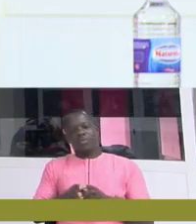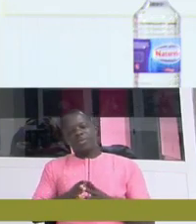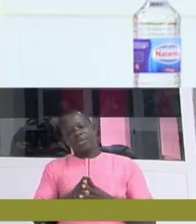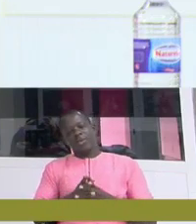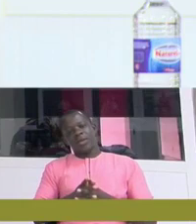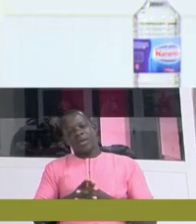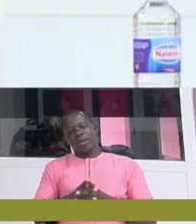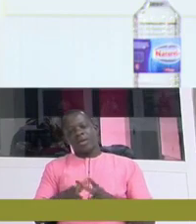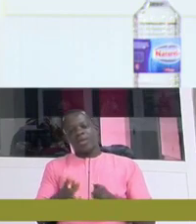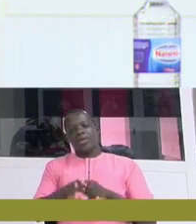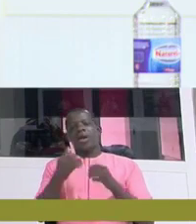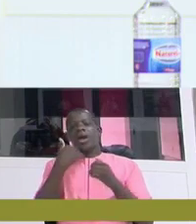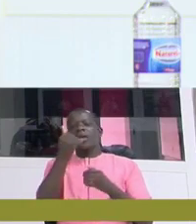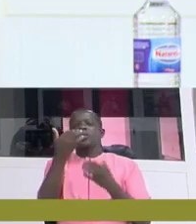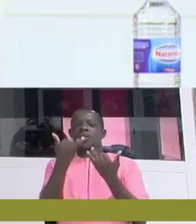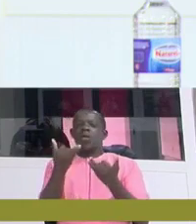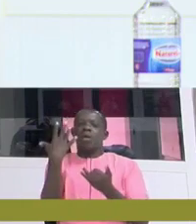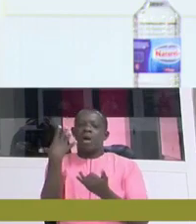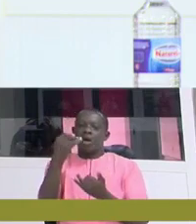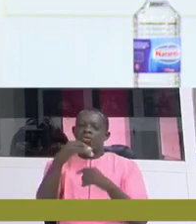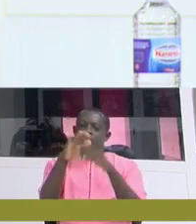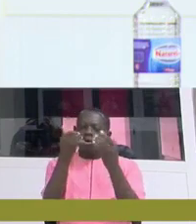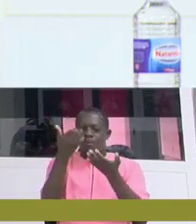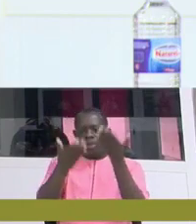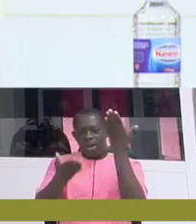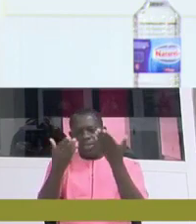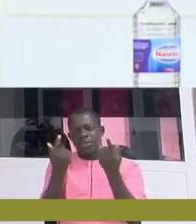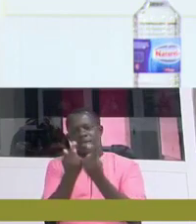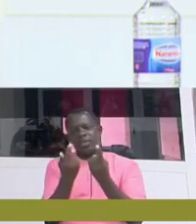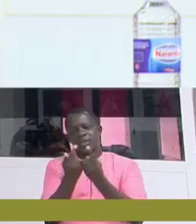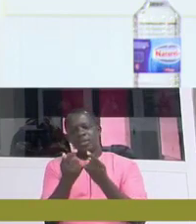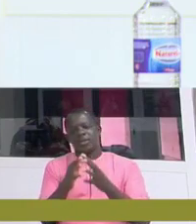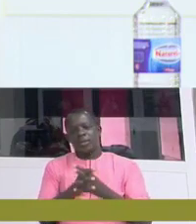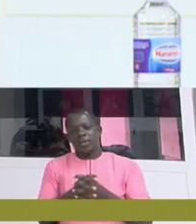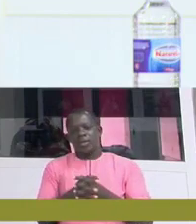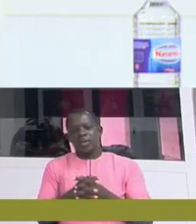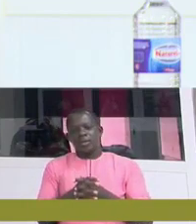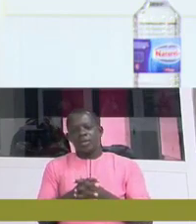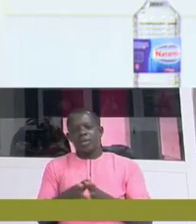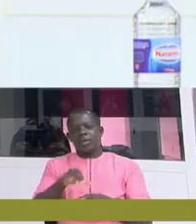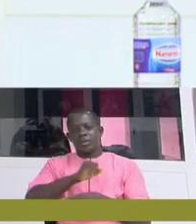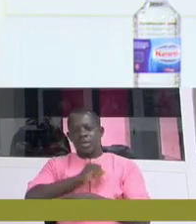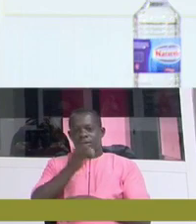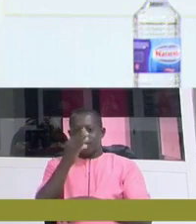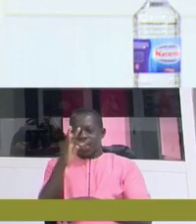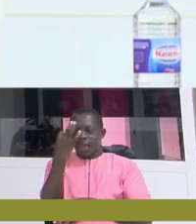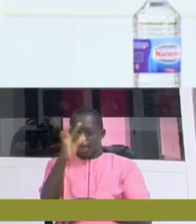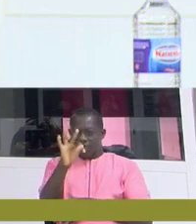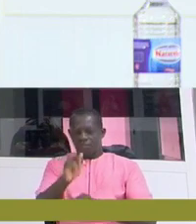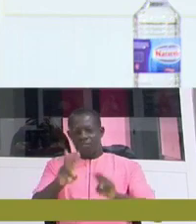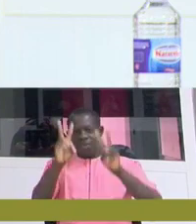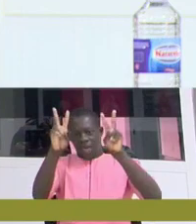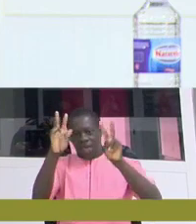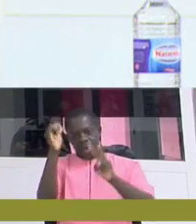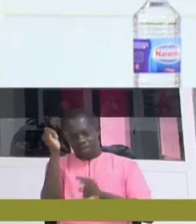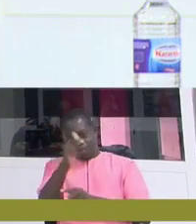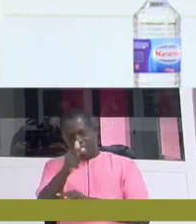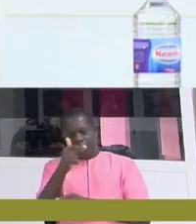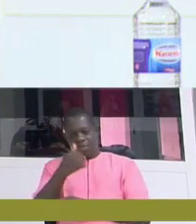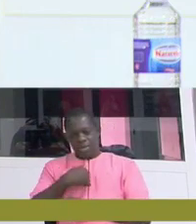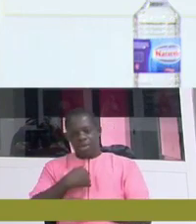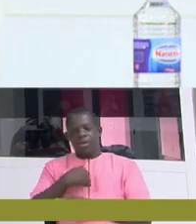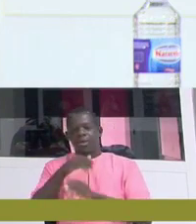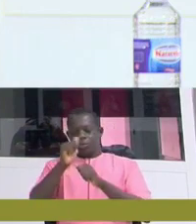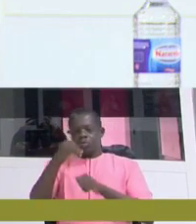pocket. I said, now, how about the rest? He said, if Yaya pays me, I